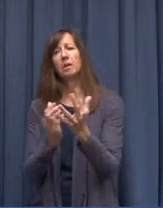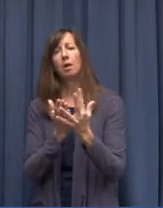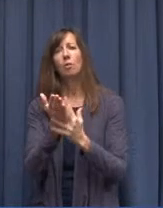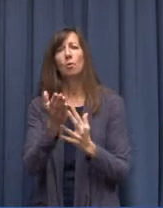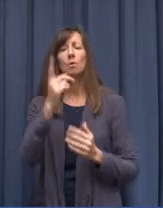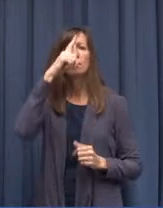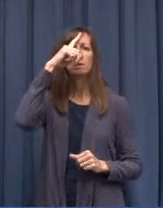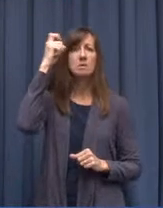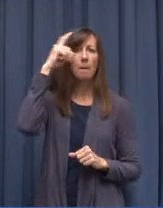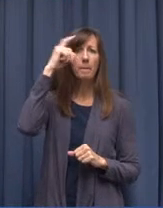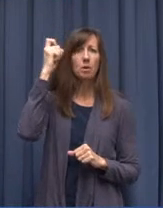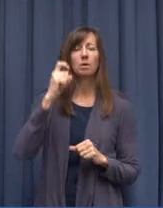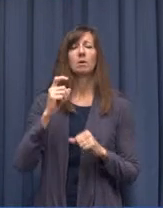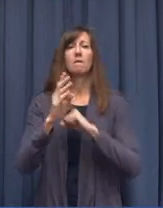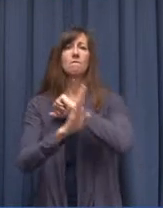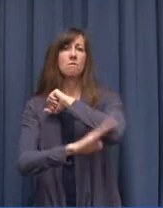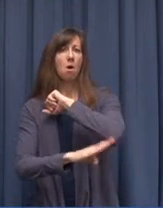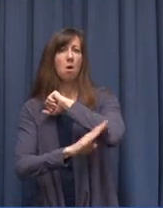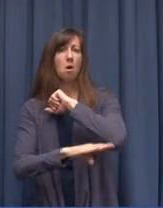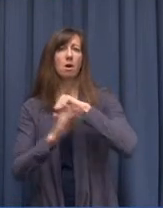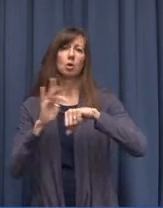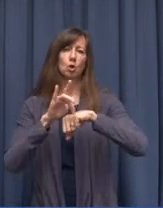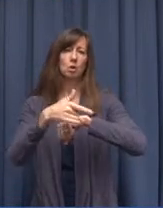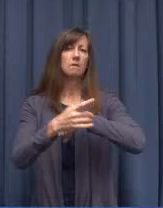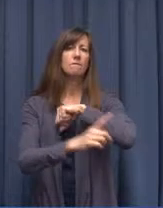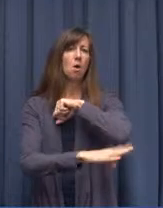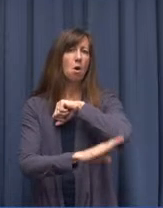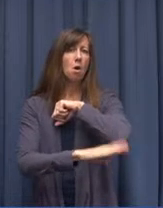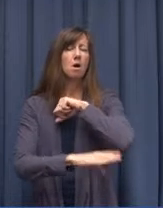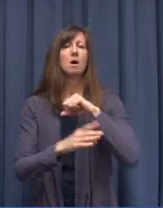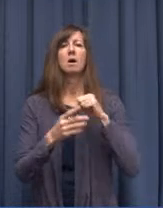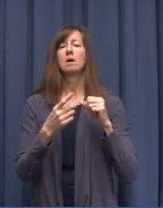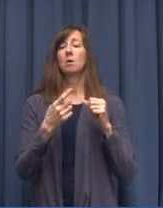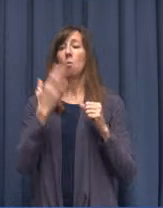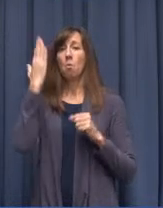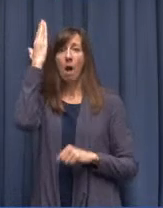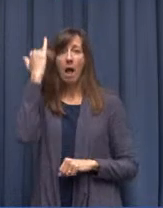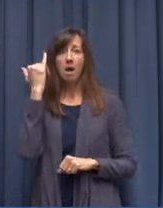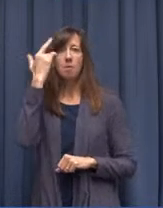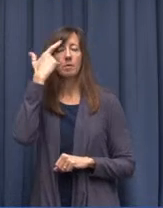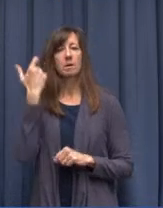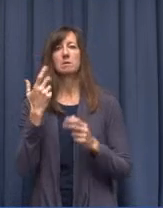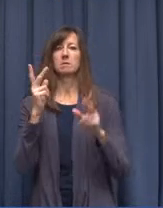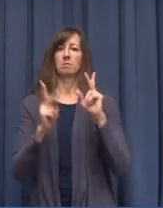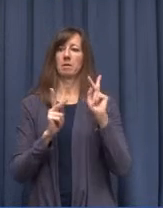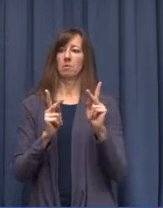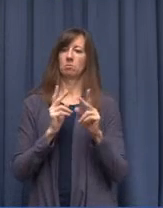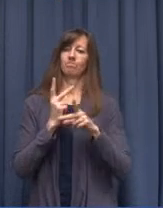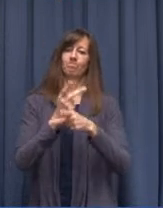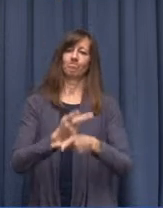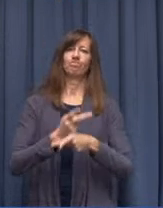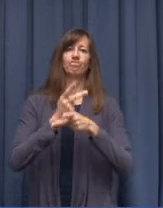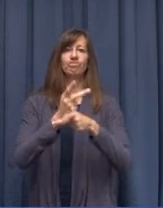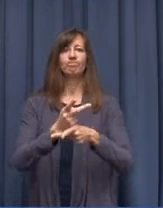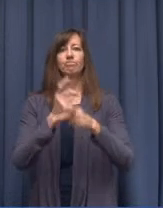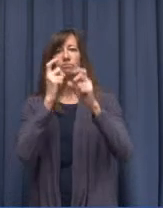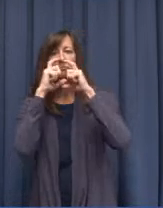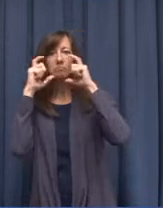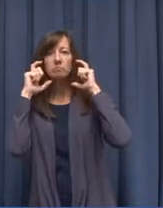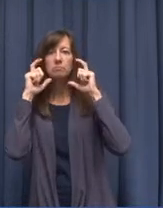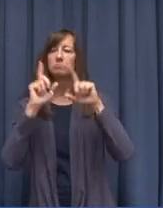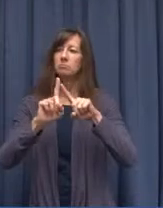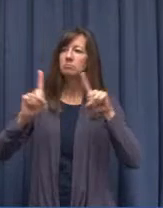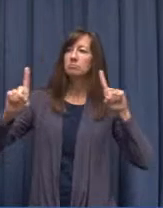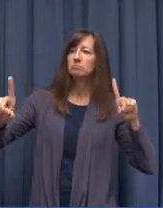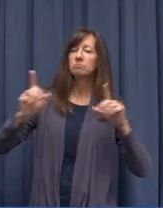taking COVID seriously, following the precautions, and really thinking about the impact on the broader community